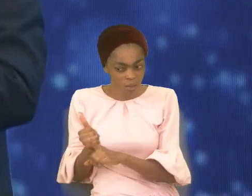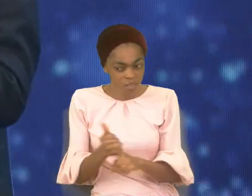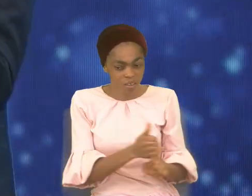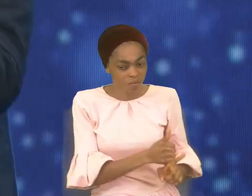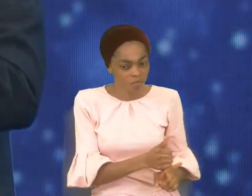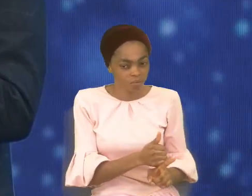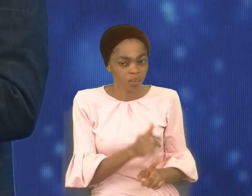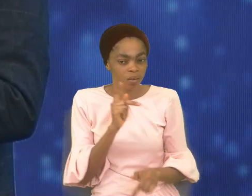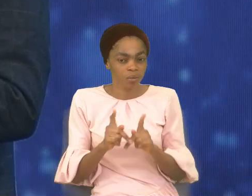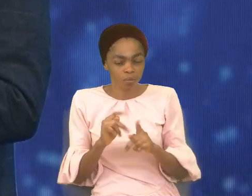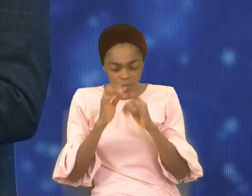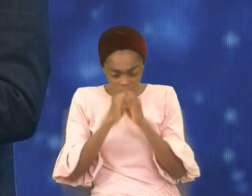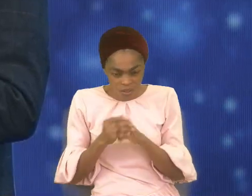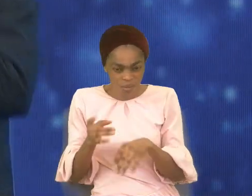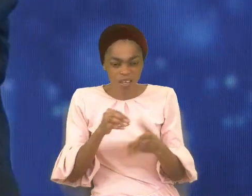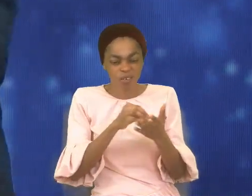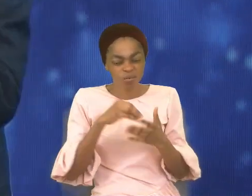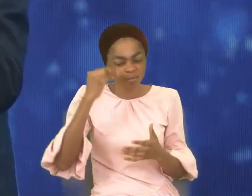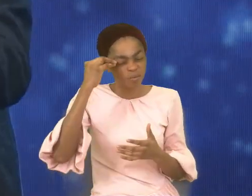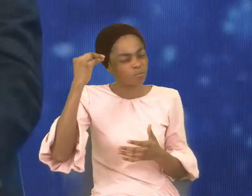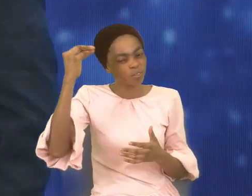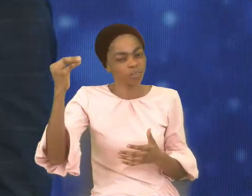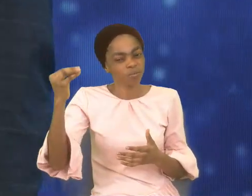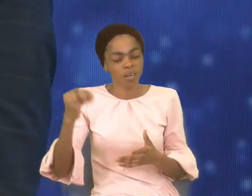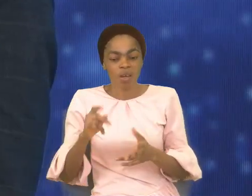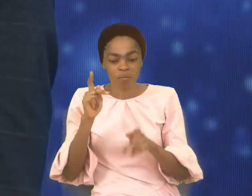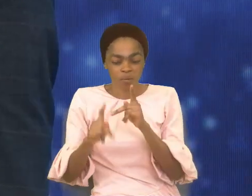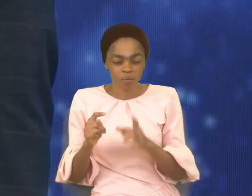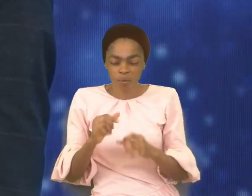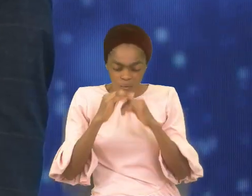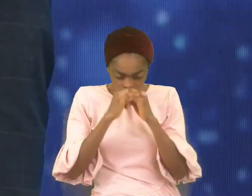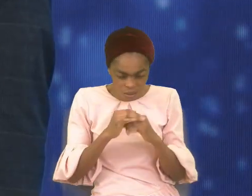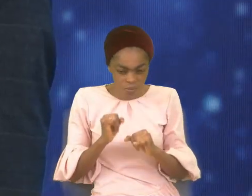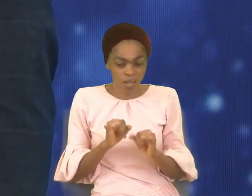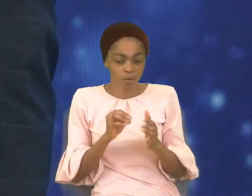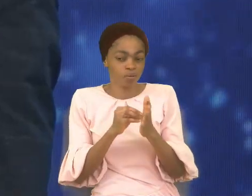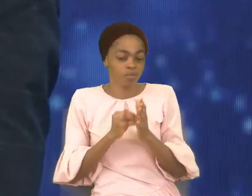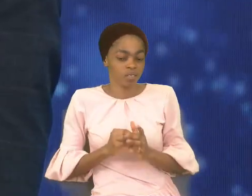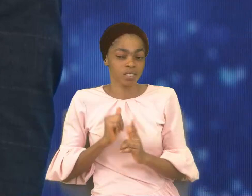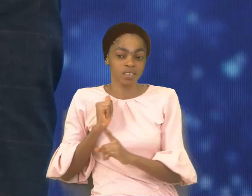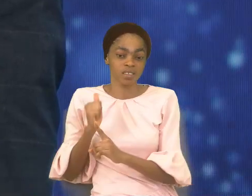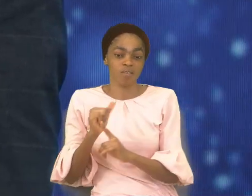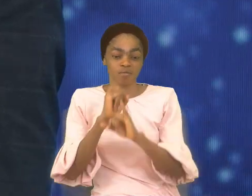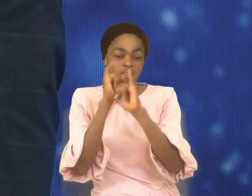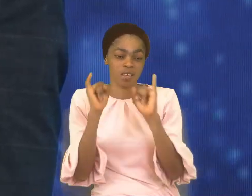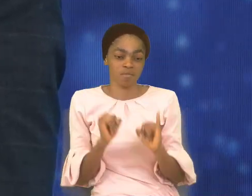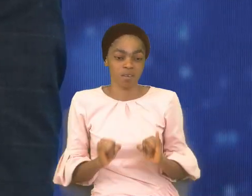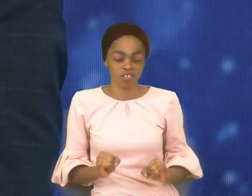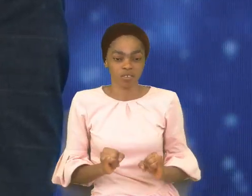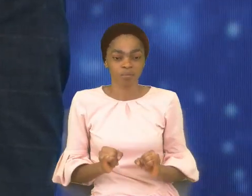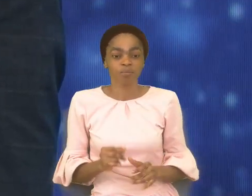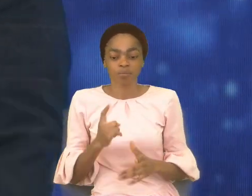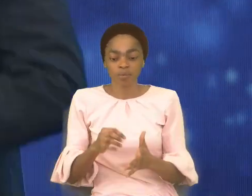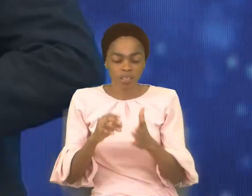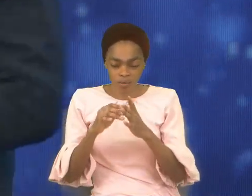worship their self-image, they worship their self-idea, They worship